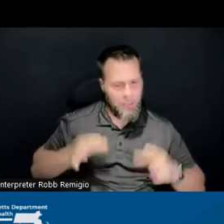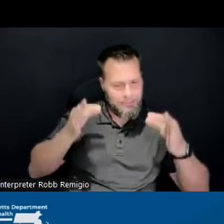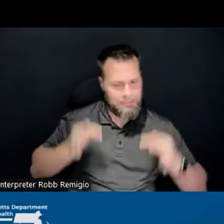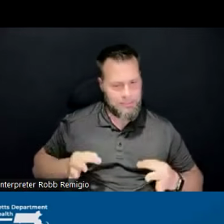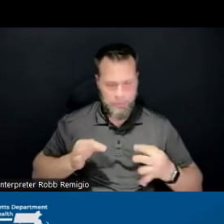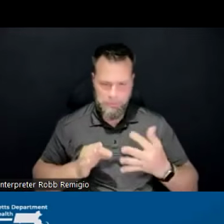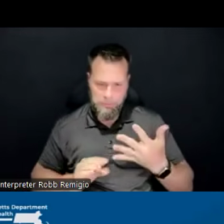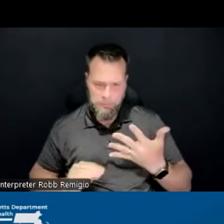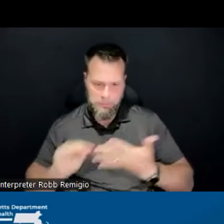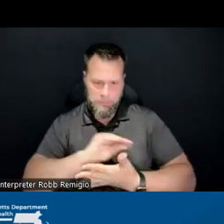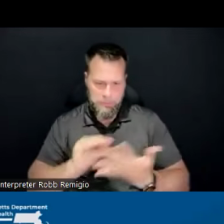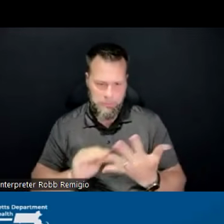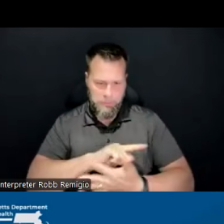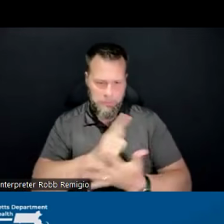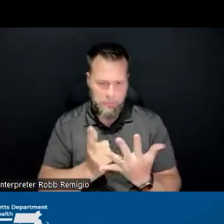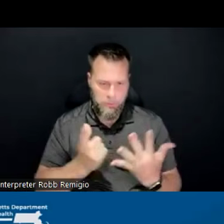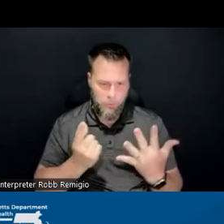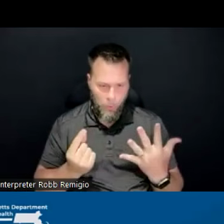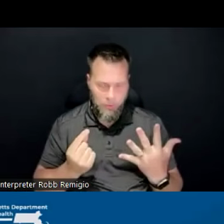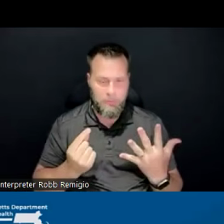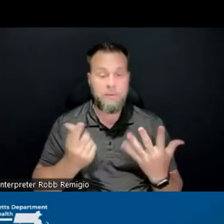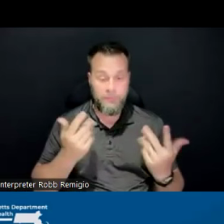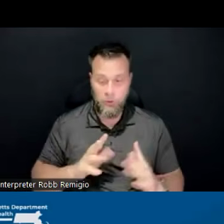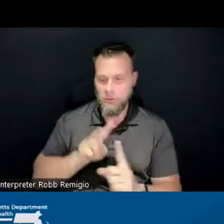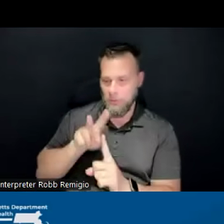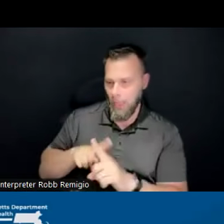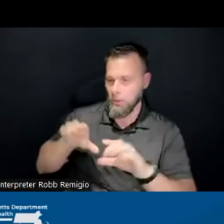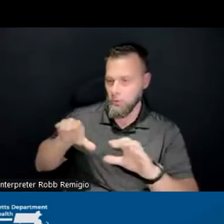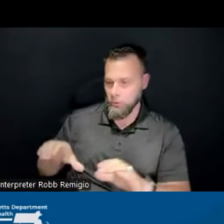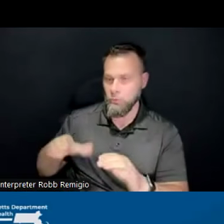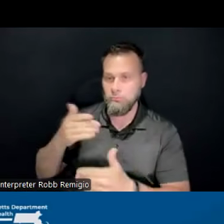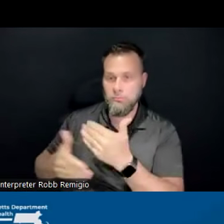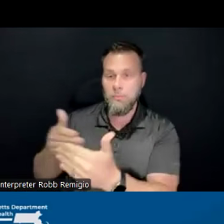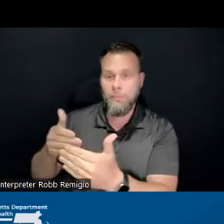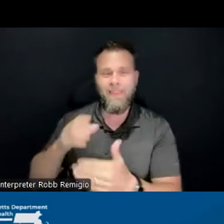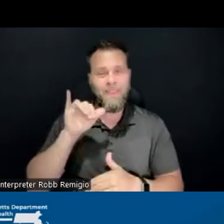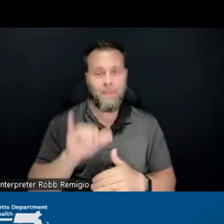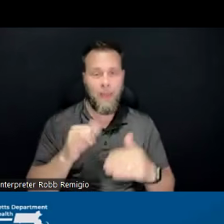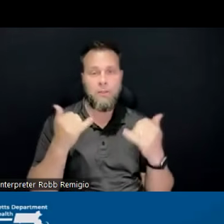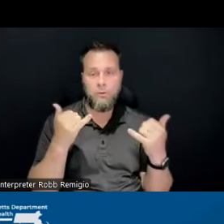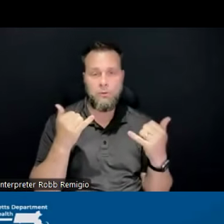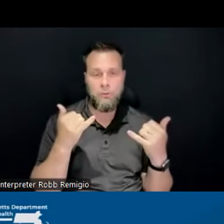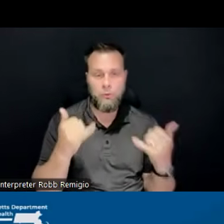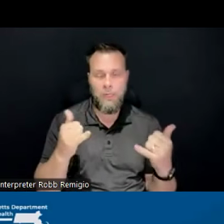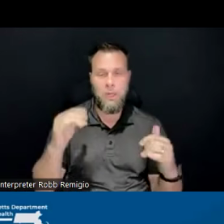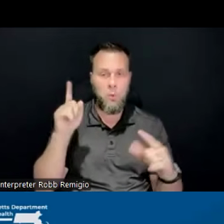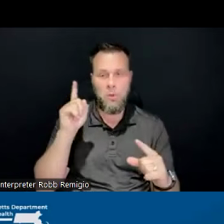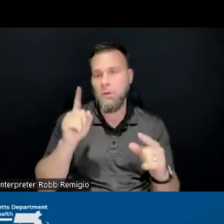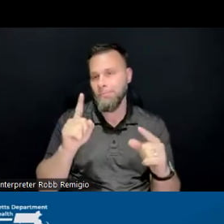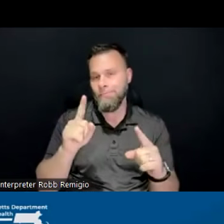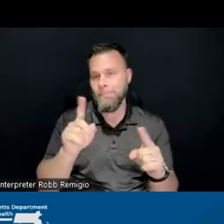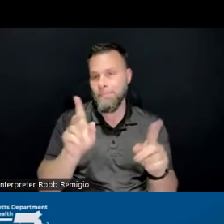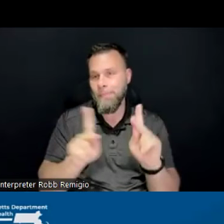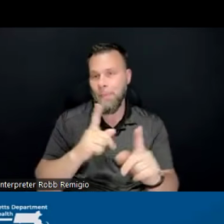lie, and act. So we're going to hear more from that, more from the tier folks, more